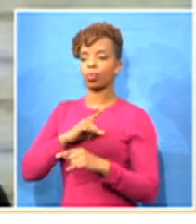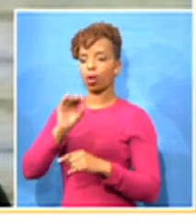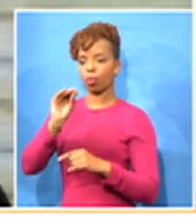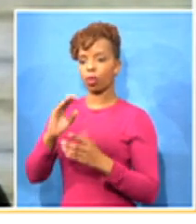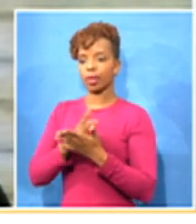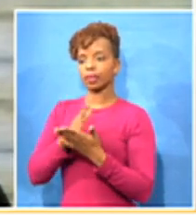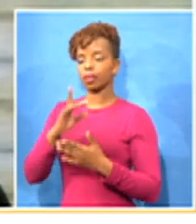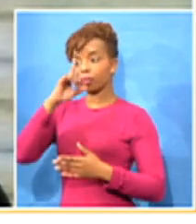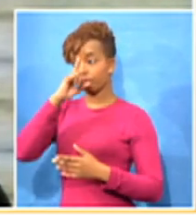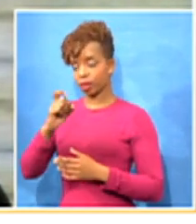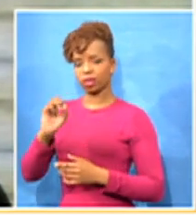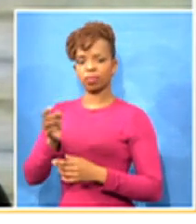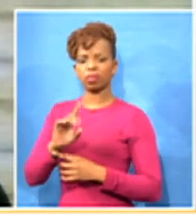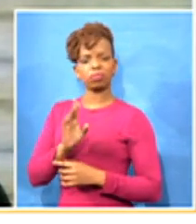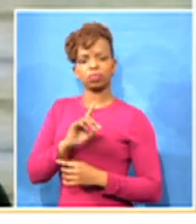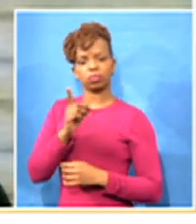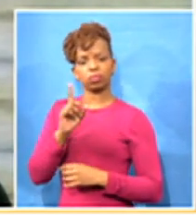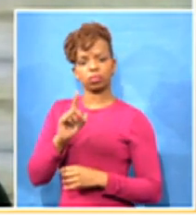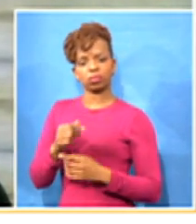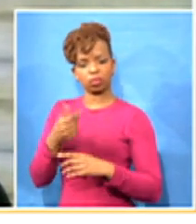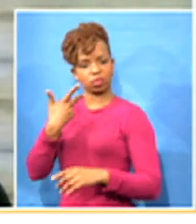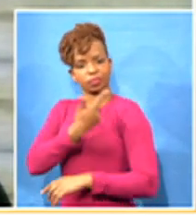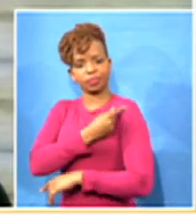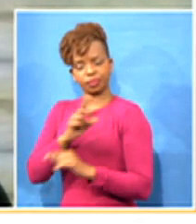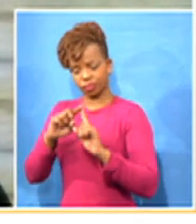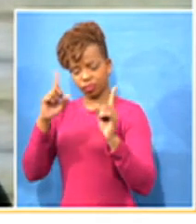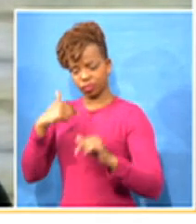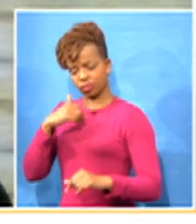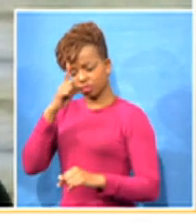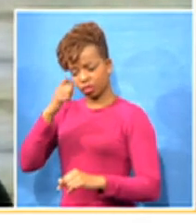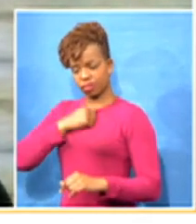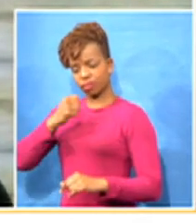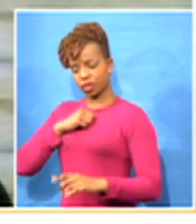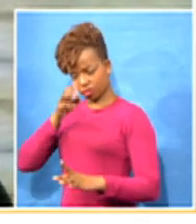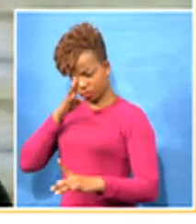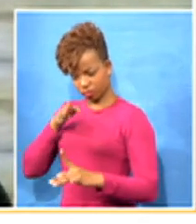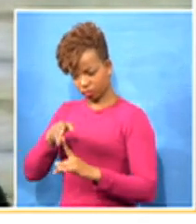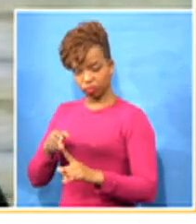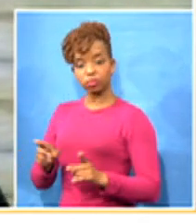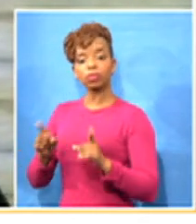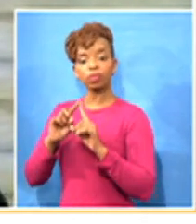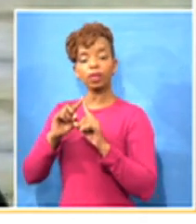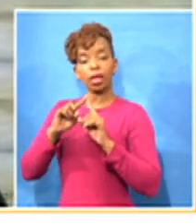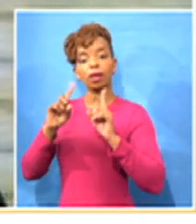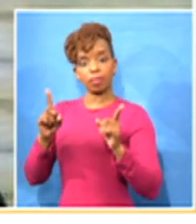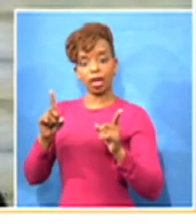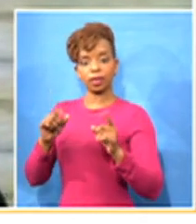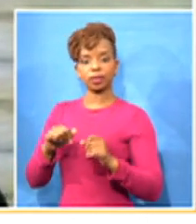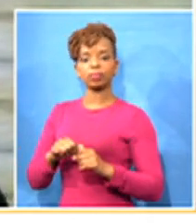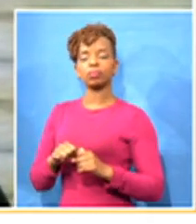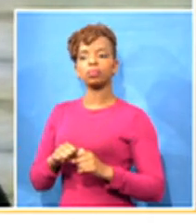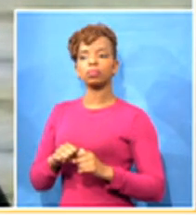they shouldn't be vaccinating, they have a right to believe what they want. But as a percentage,